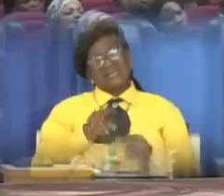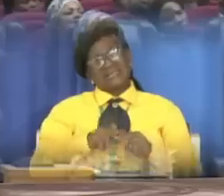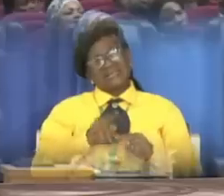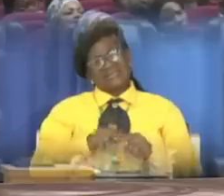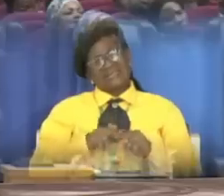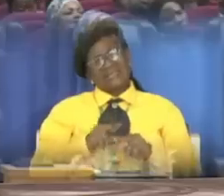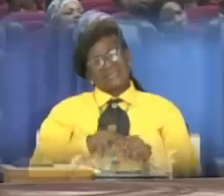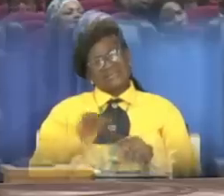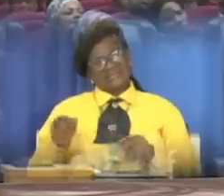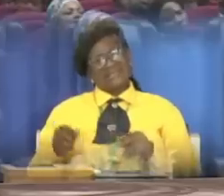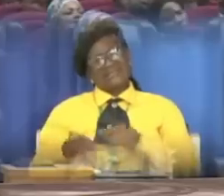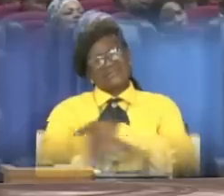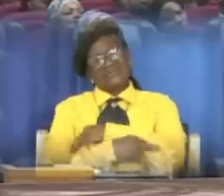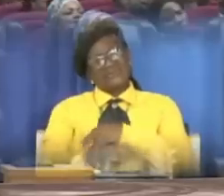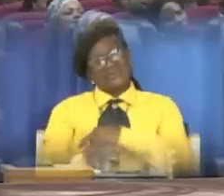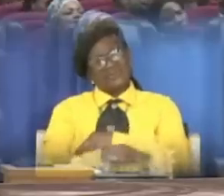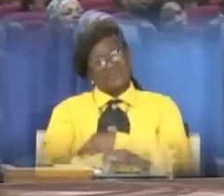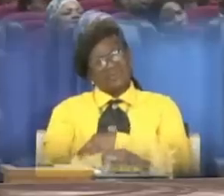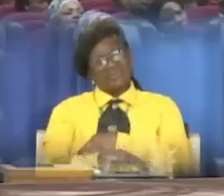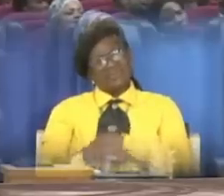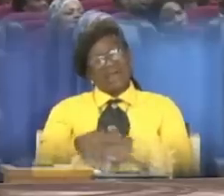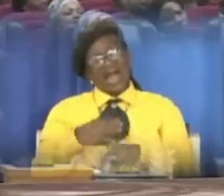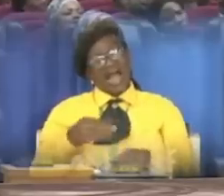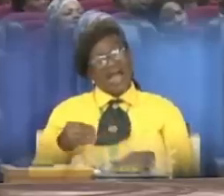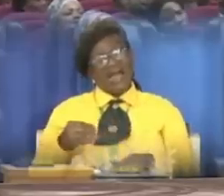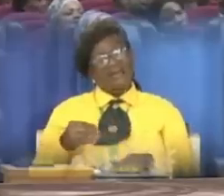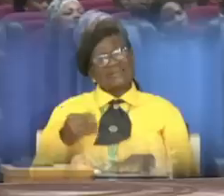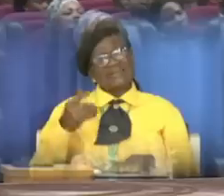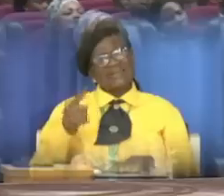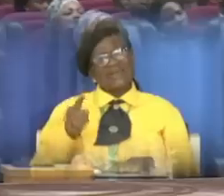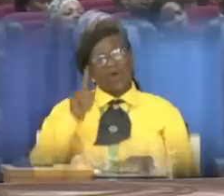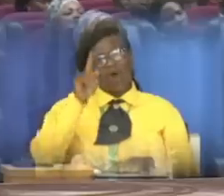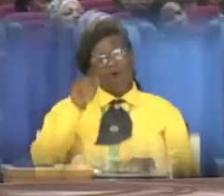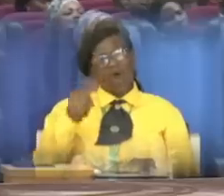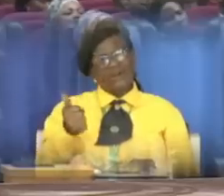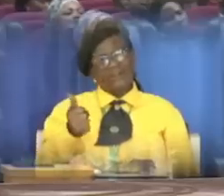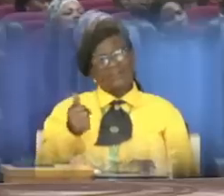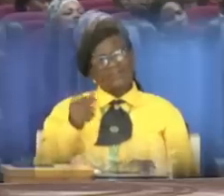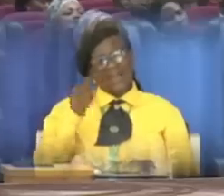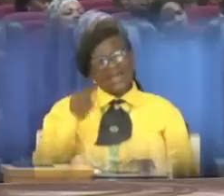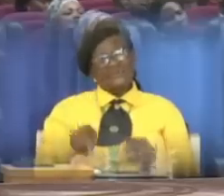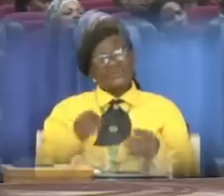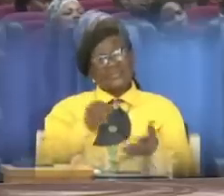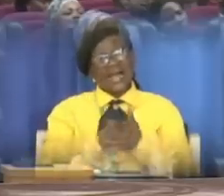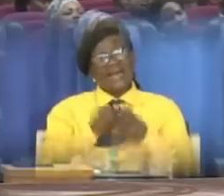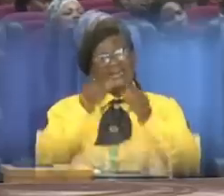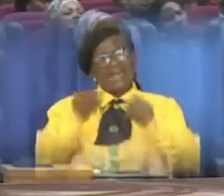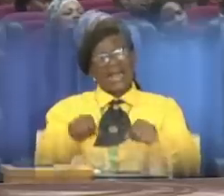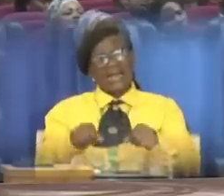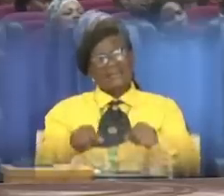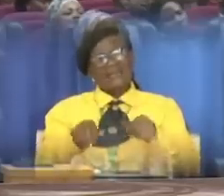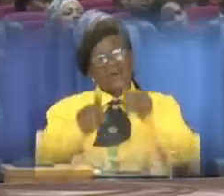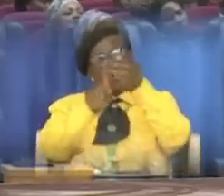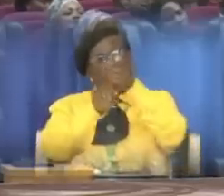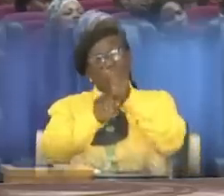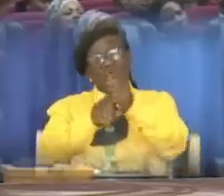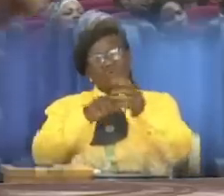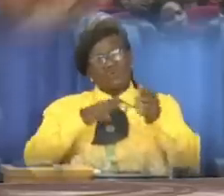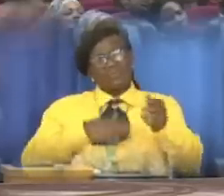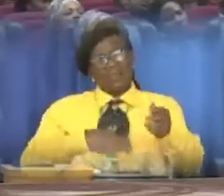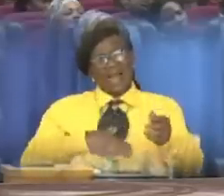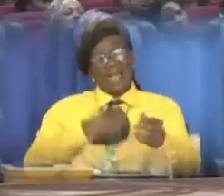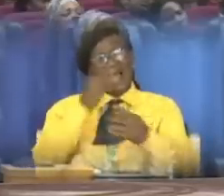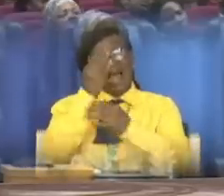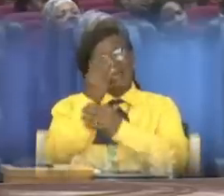one hand to hold my legs and put one hand to hold my hand must be a very huge